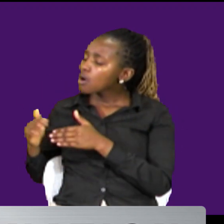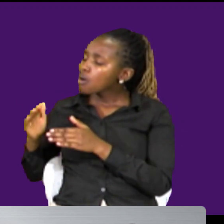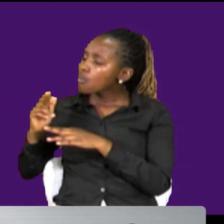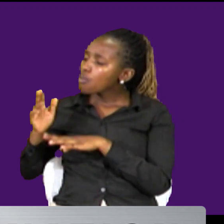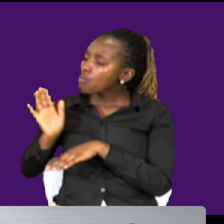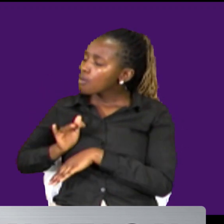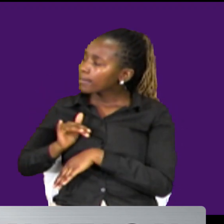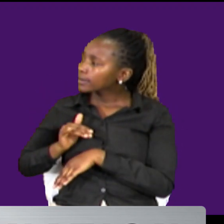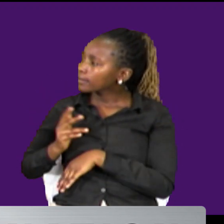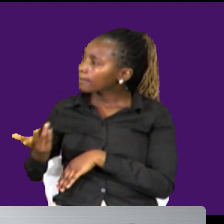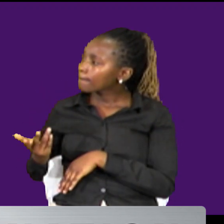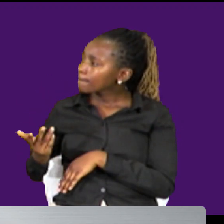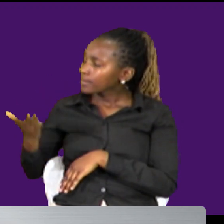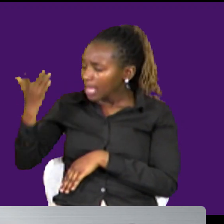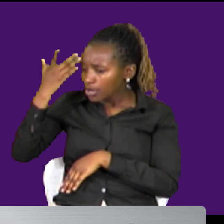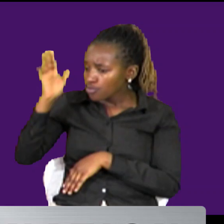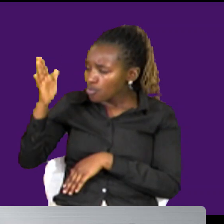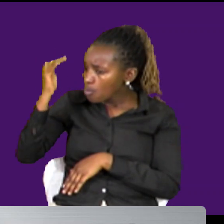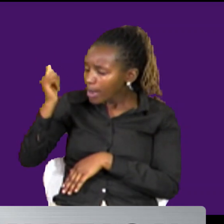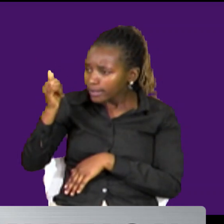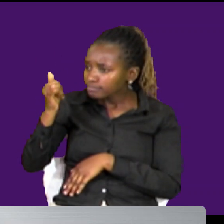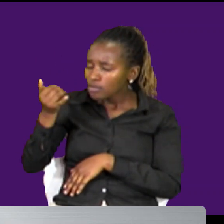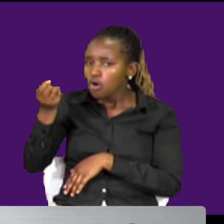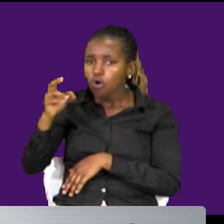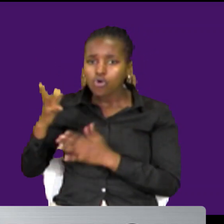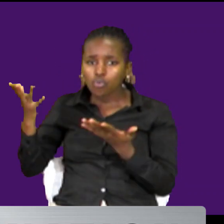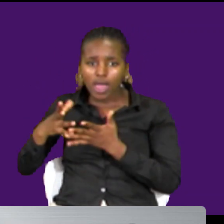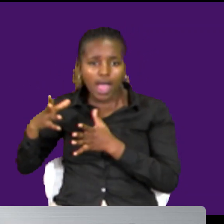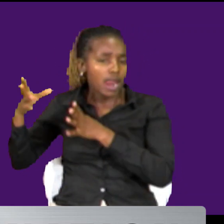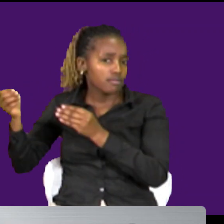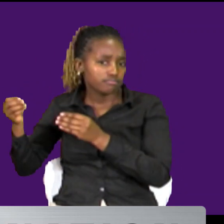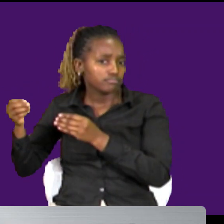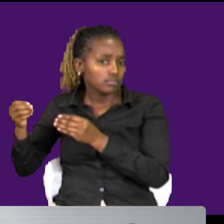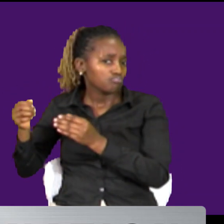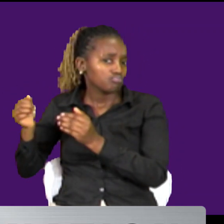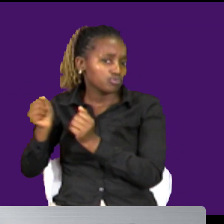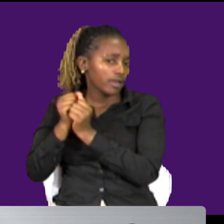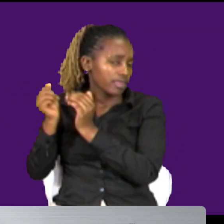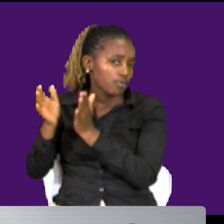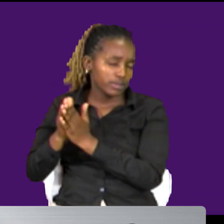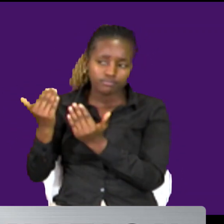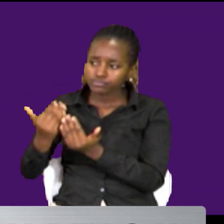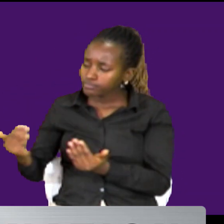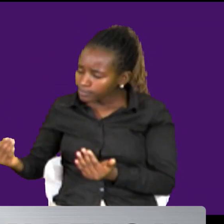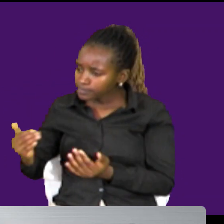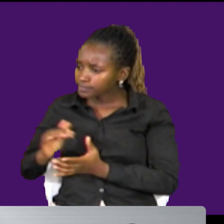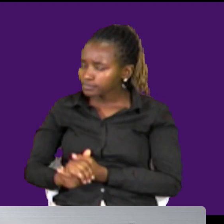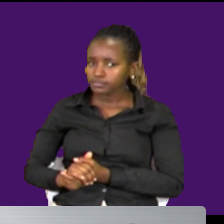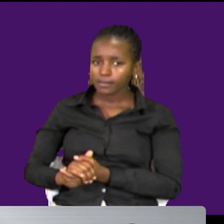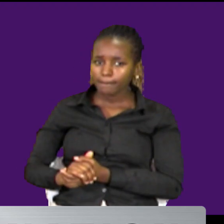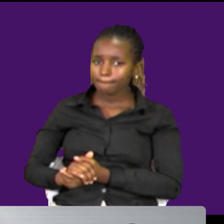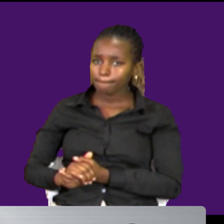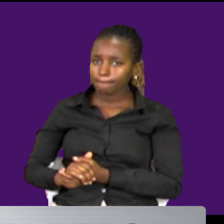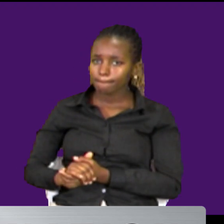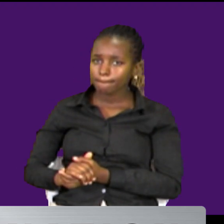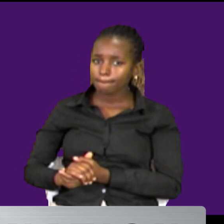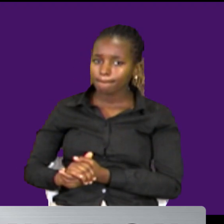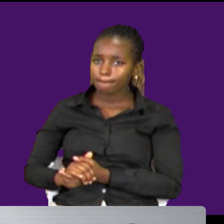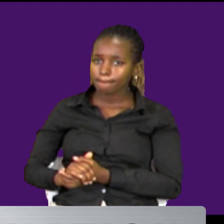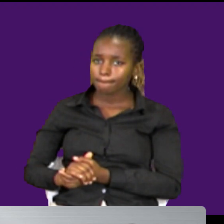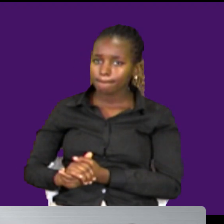woman, I don't know where she was taking her children, maybe to a medical facility or wherever. And the moment she just